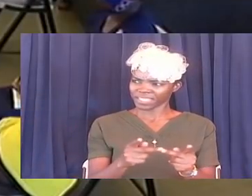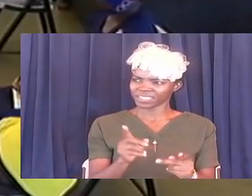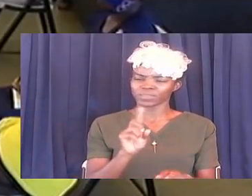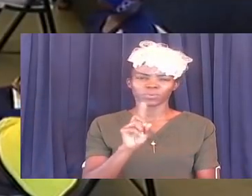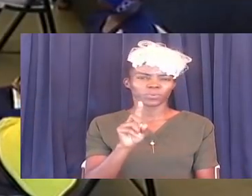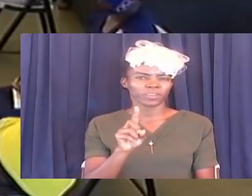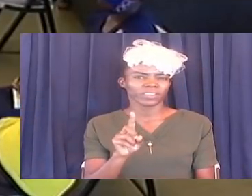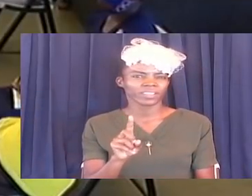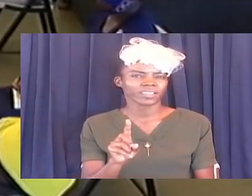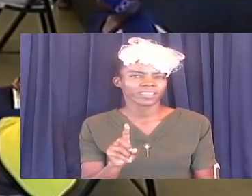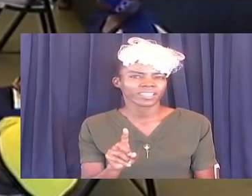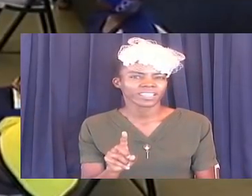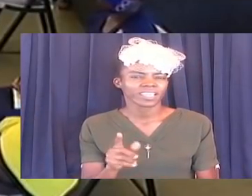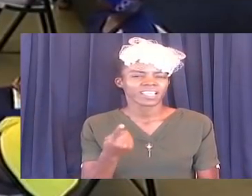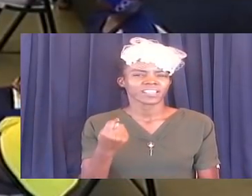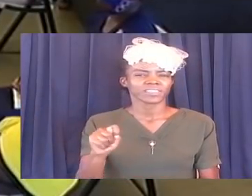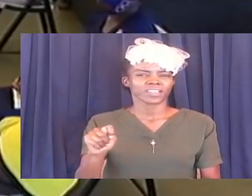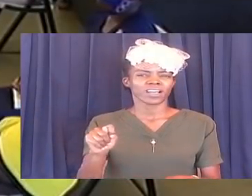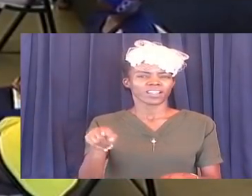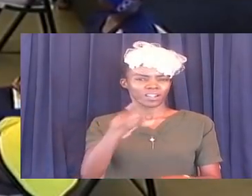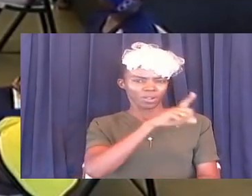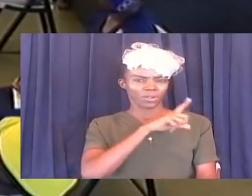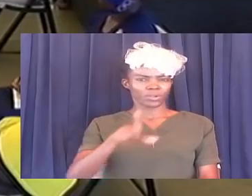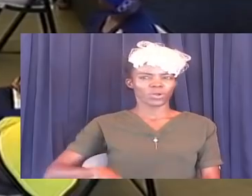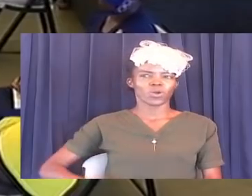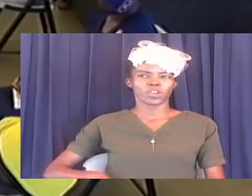when the Lord presses, hallelujah,